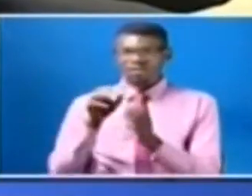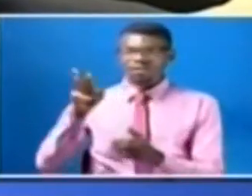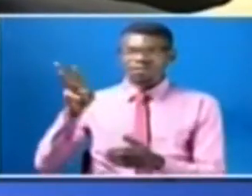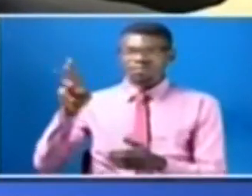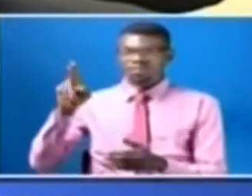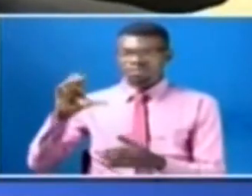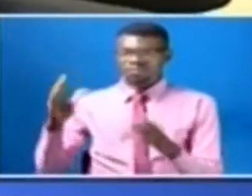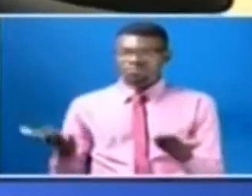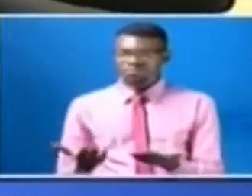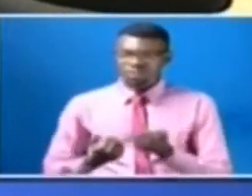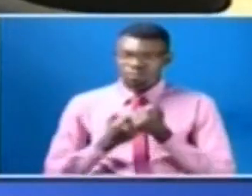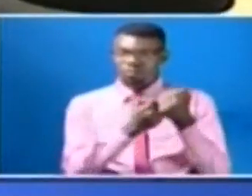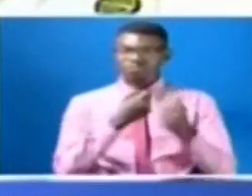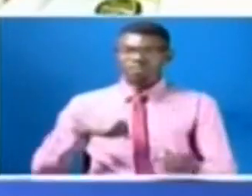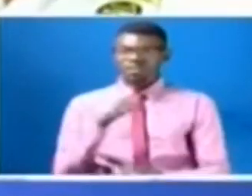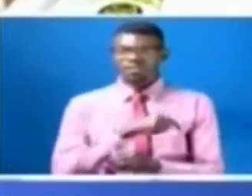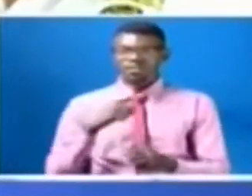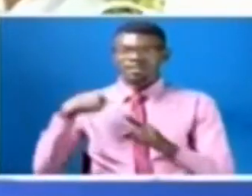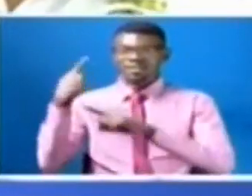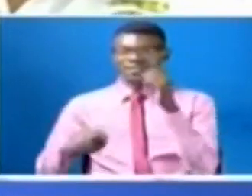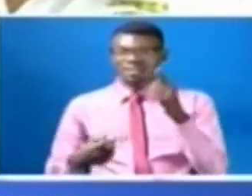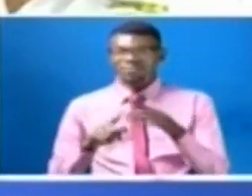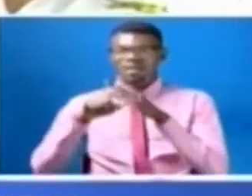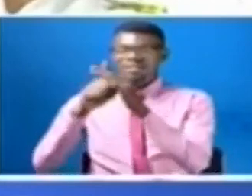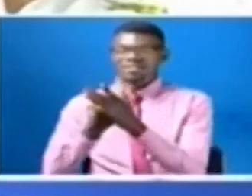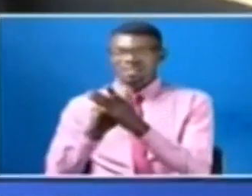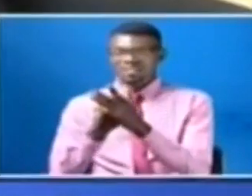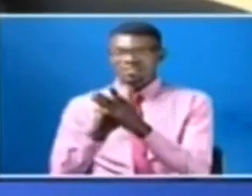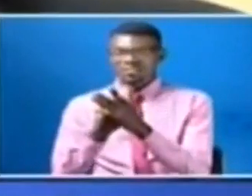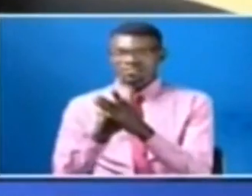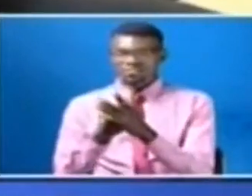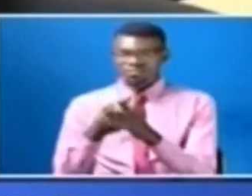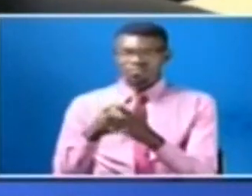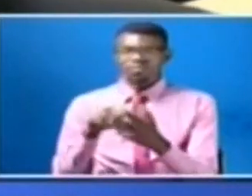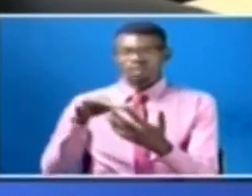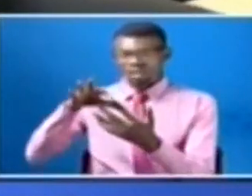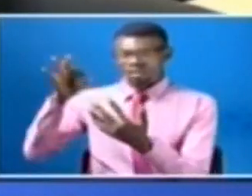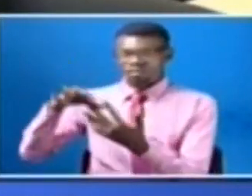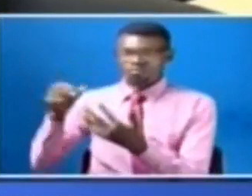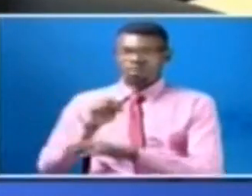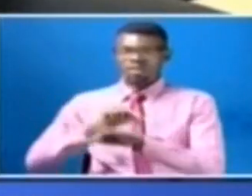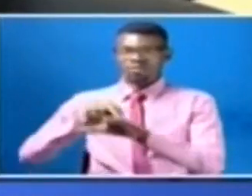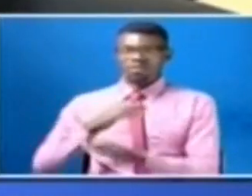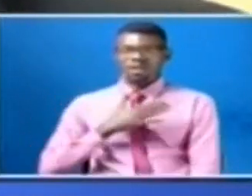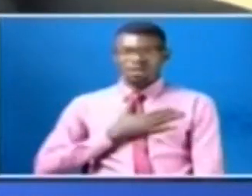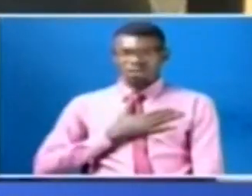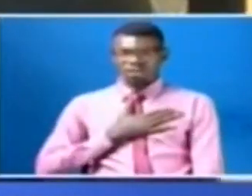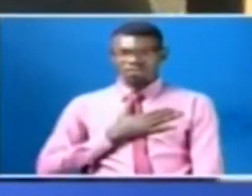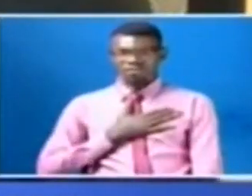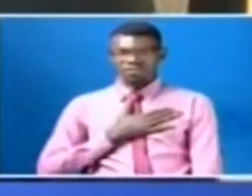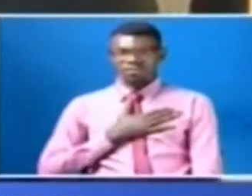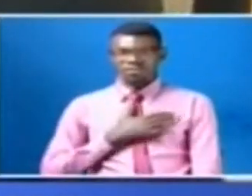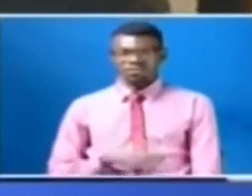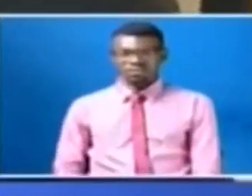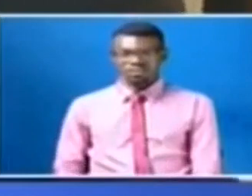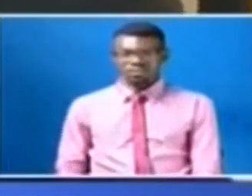our event beginning next year. It's part of our national priorities, and especially within the sporting. We have set